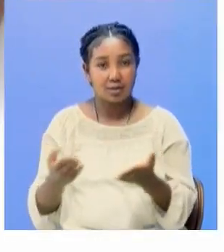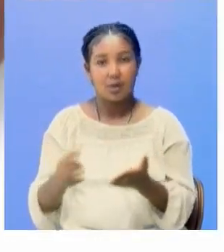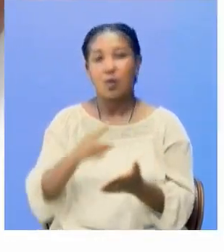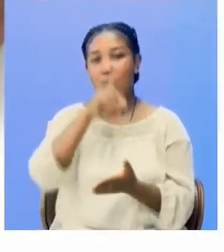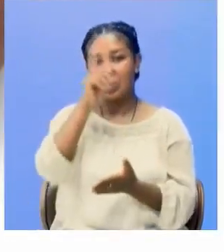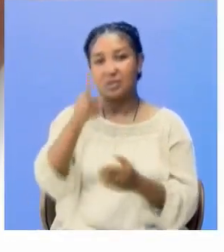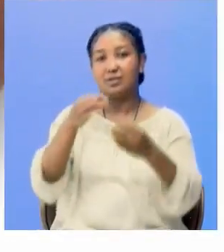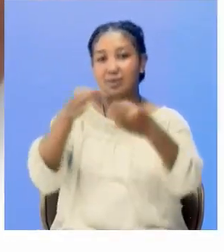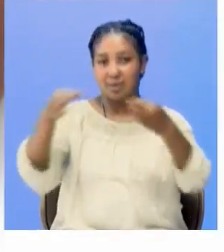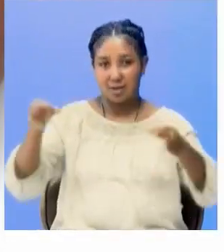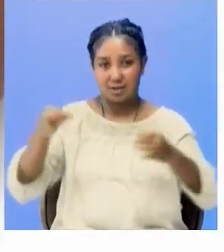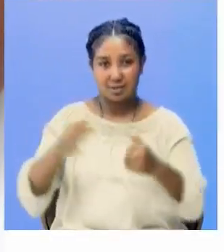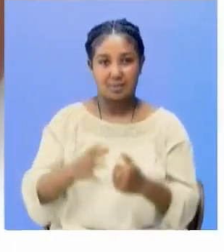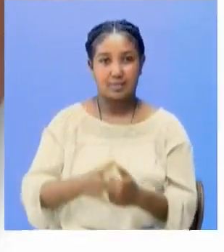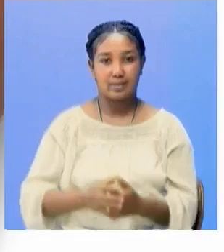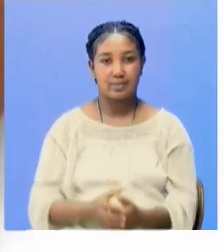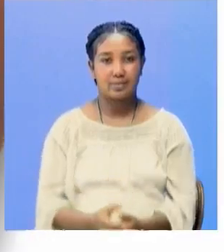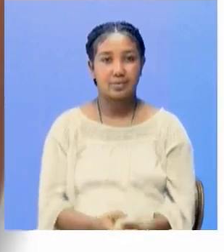question sentence.